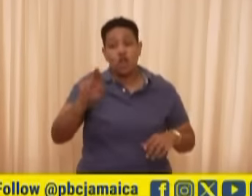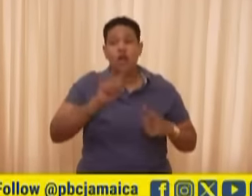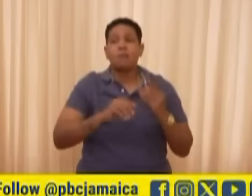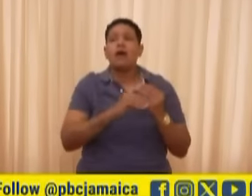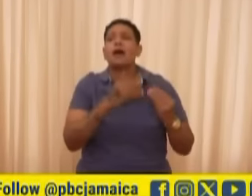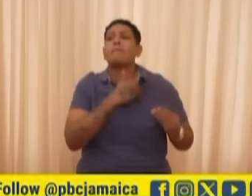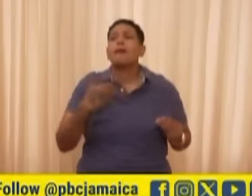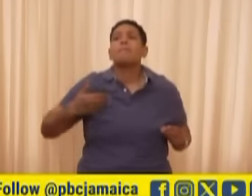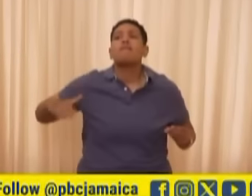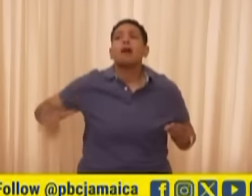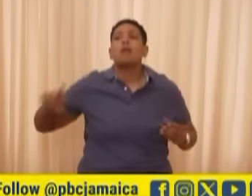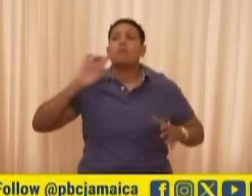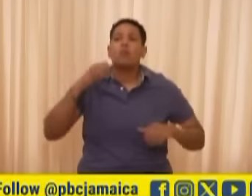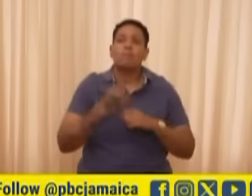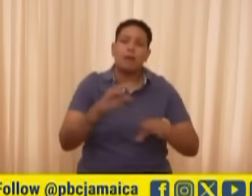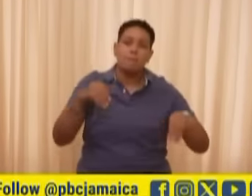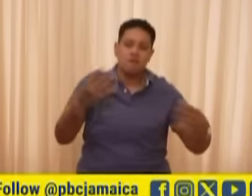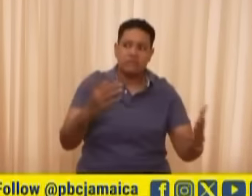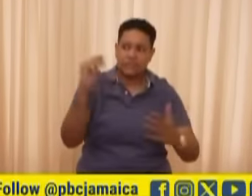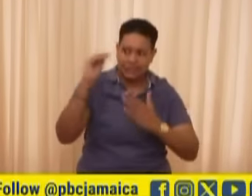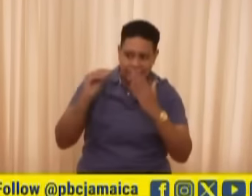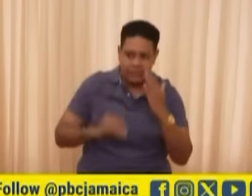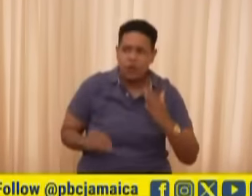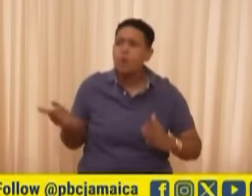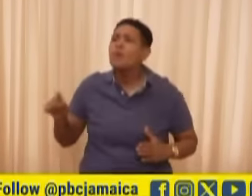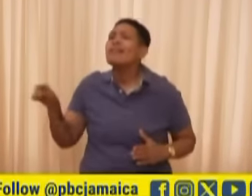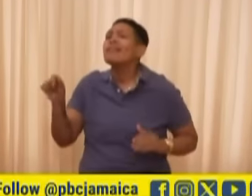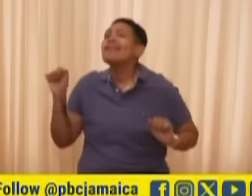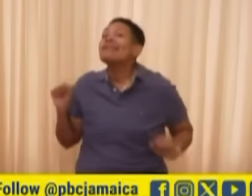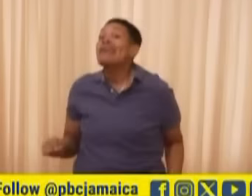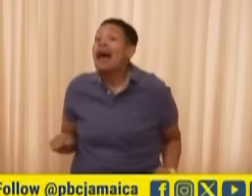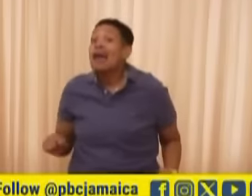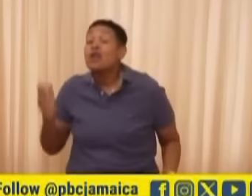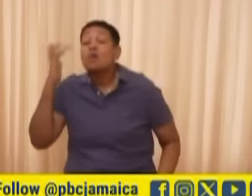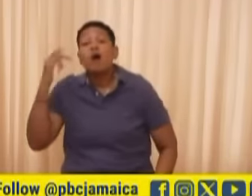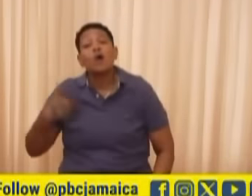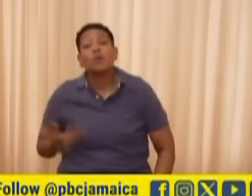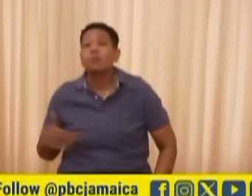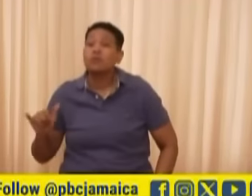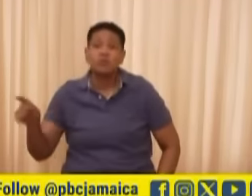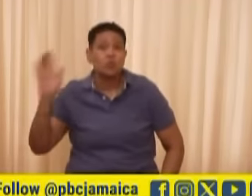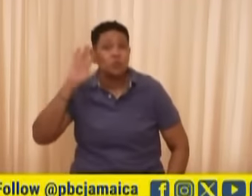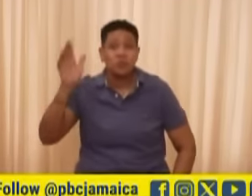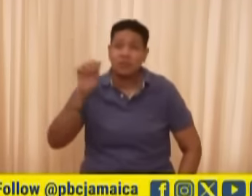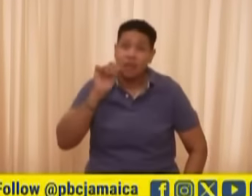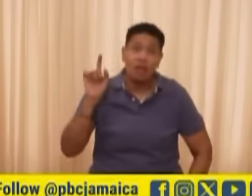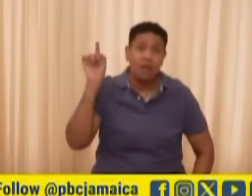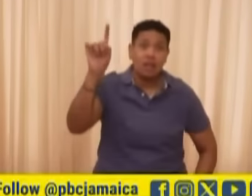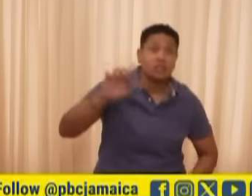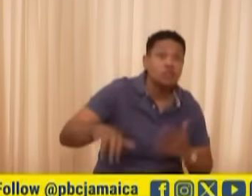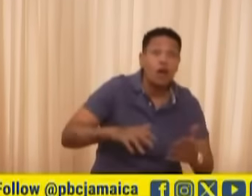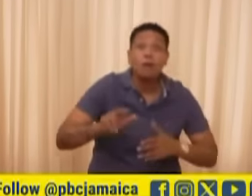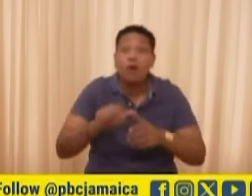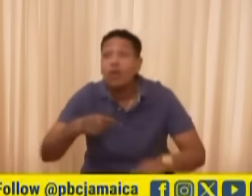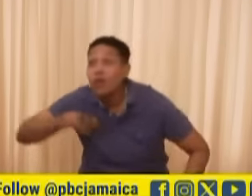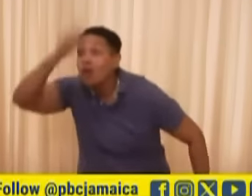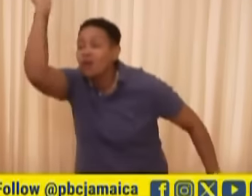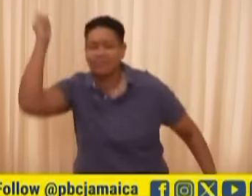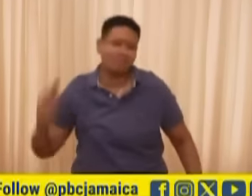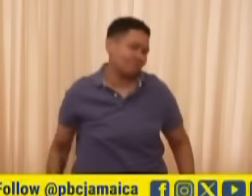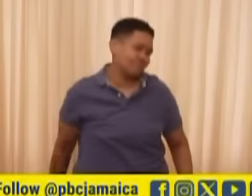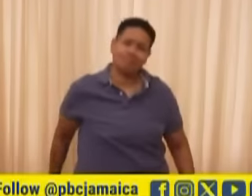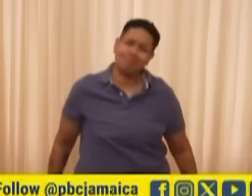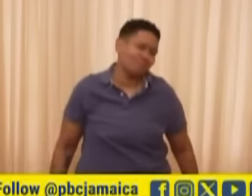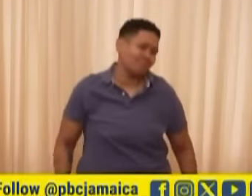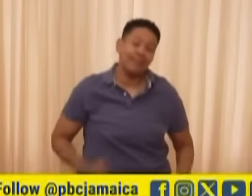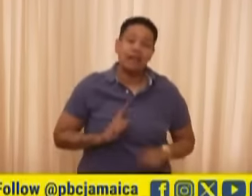members of parliament to be able to, where they can, because they are humans too and they wouldn't be able to be out in the storm, but as much